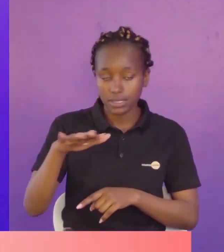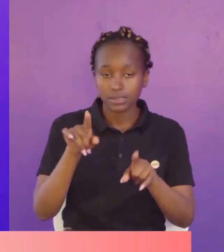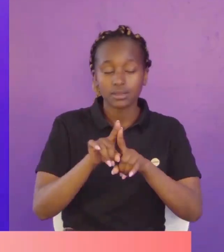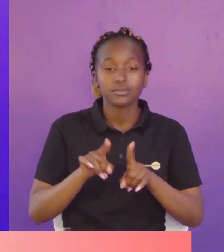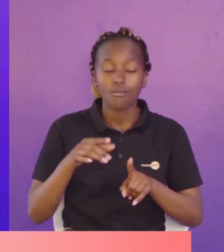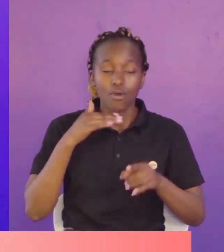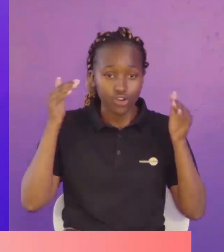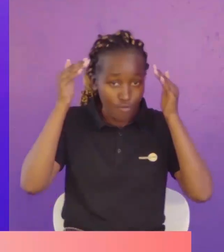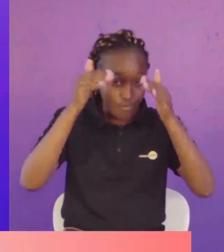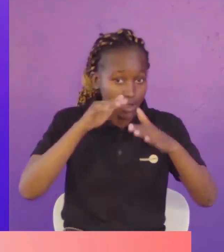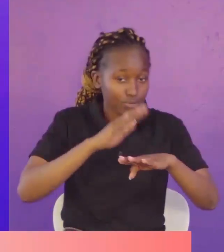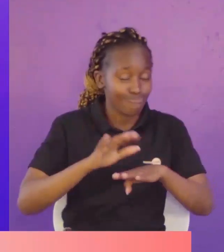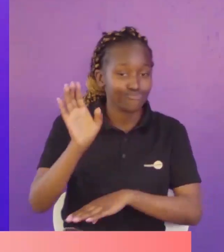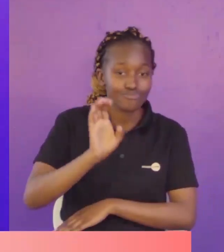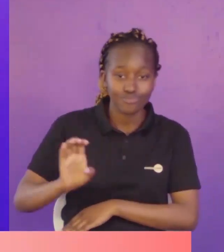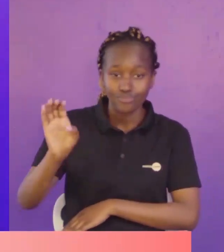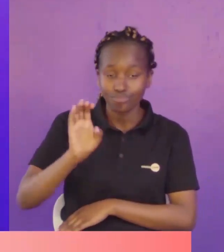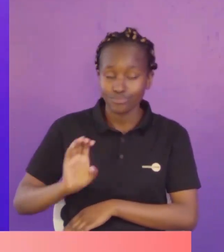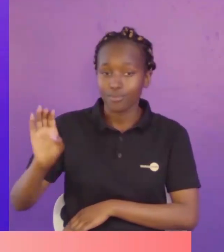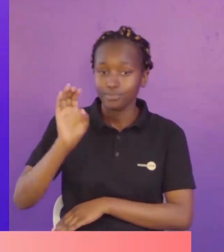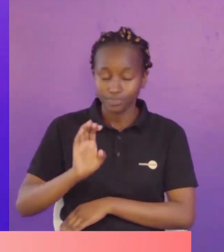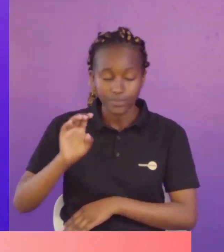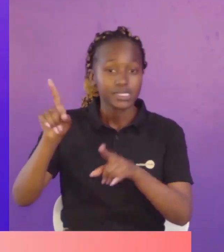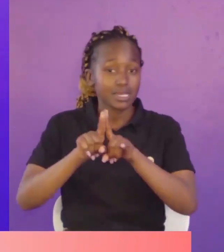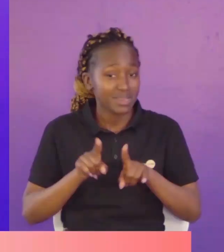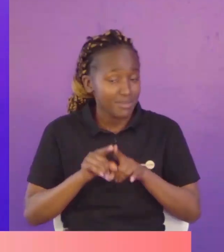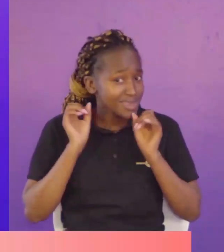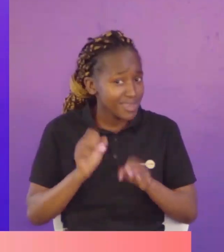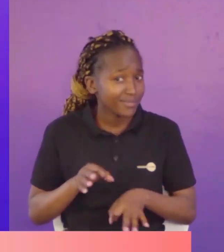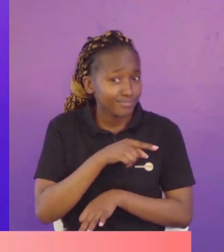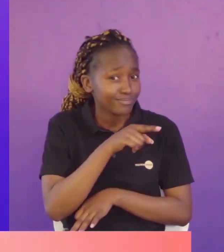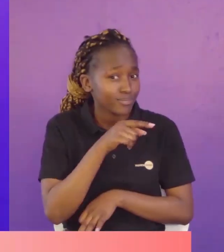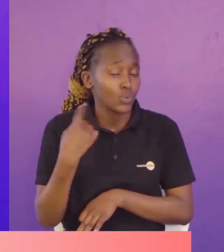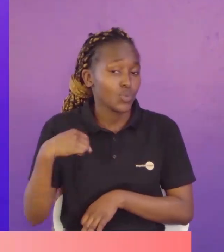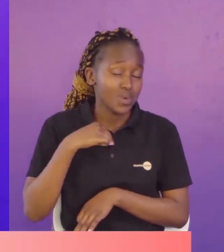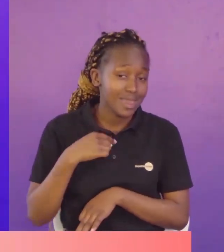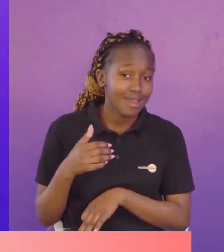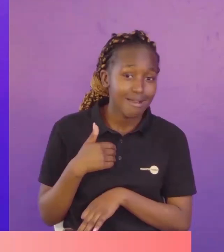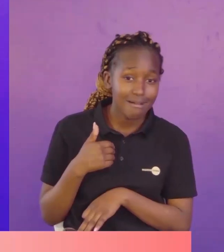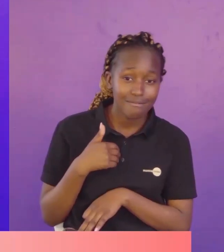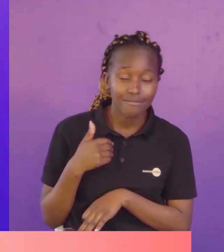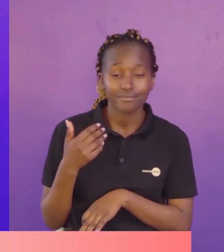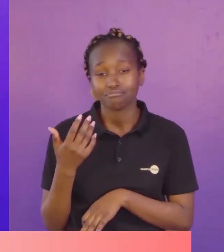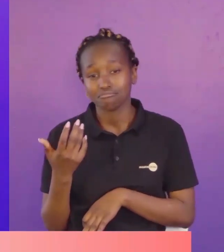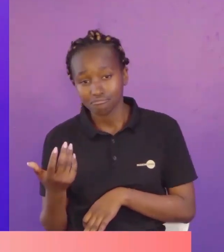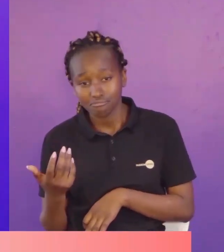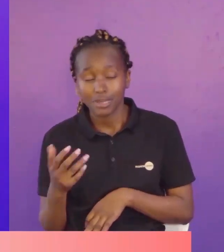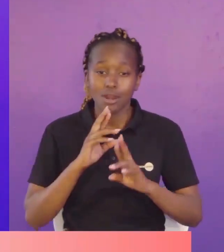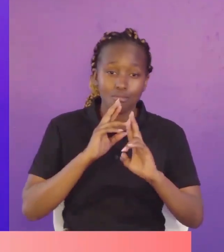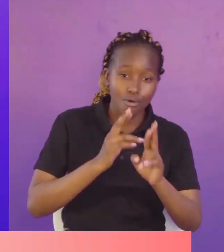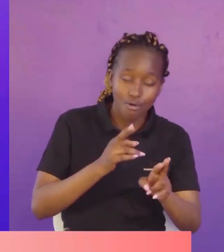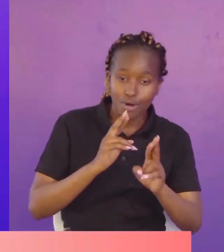focusing on Europe. And in case we have some results